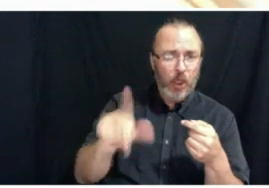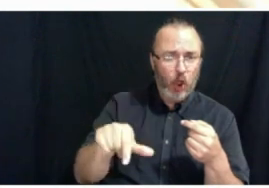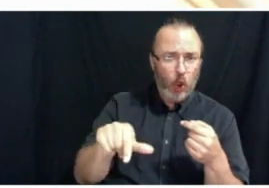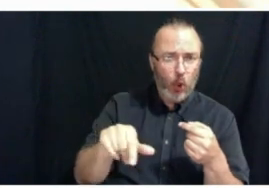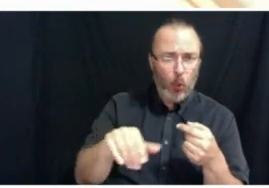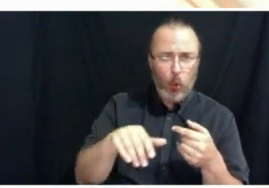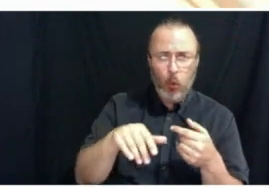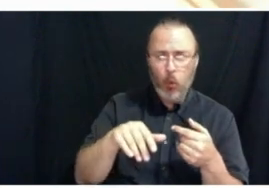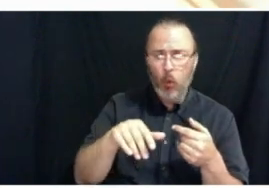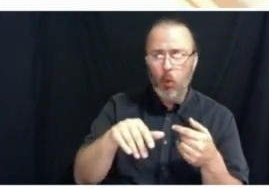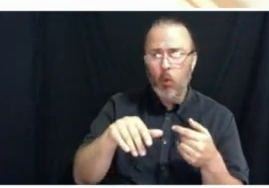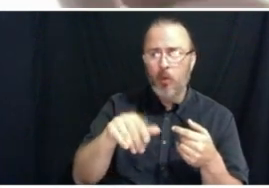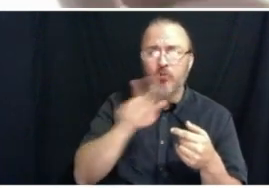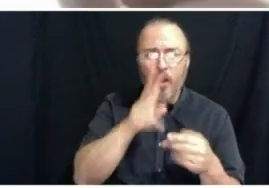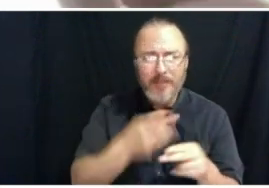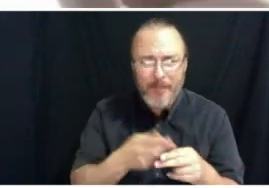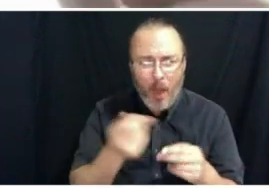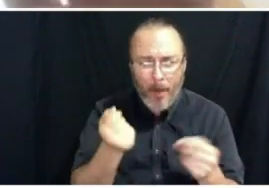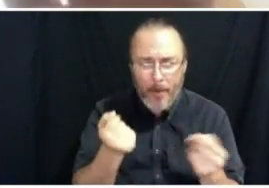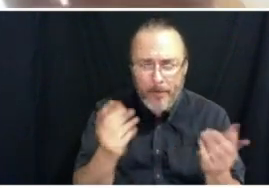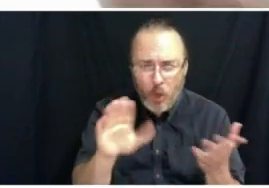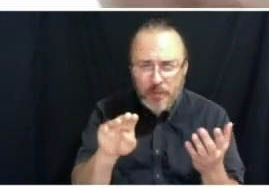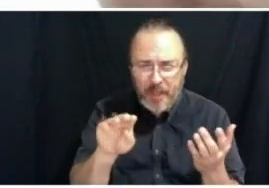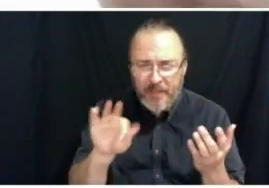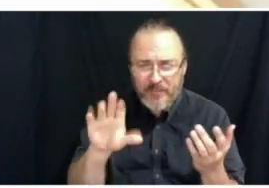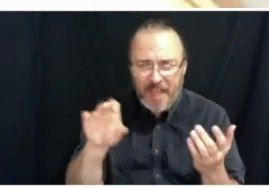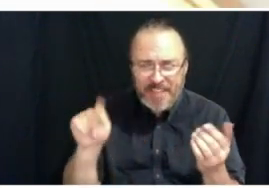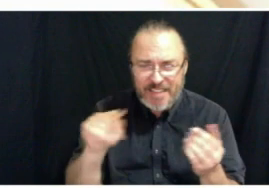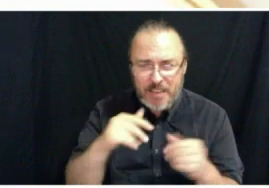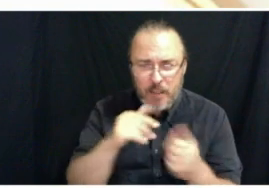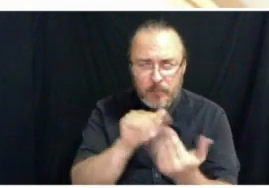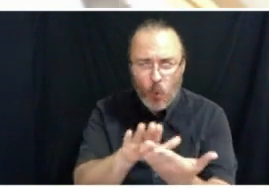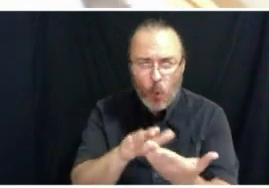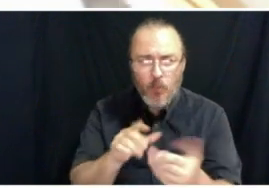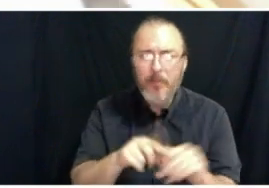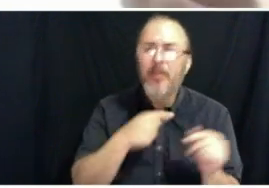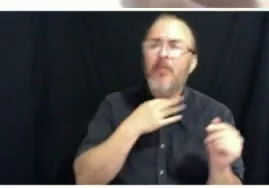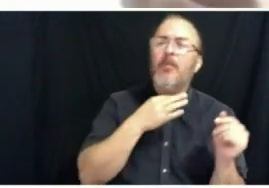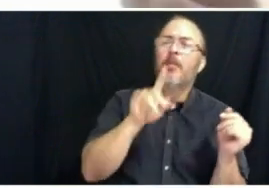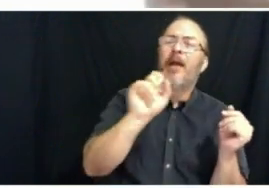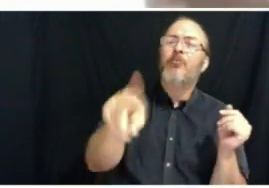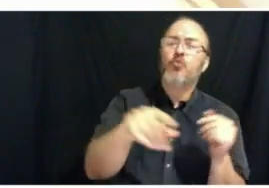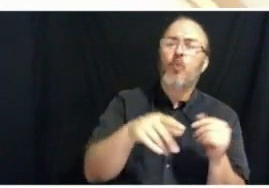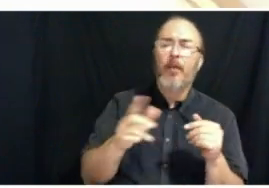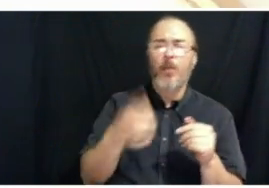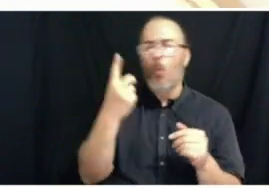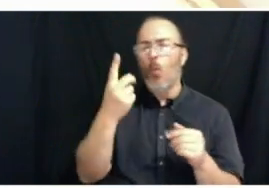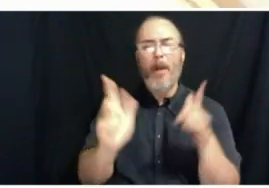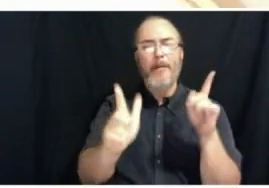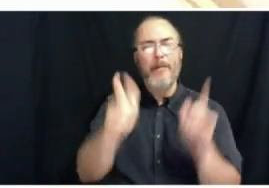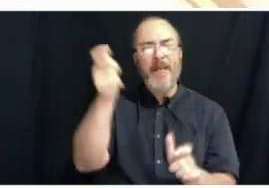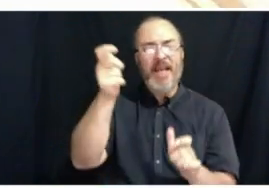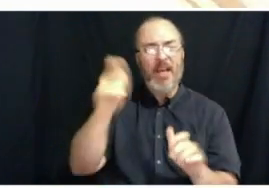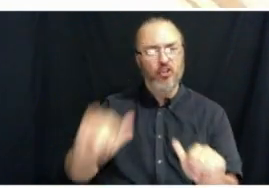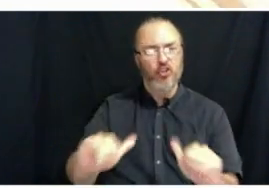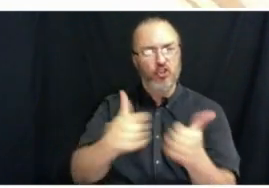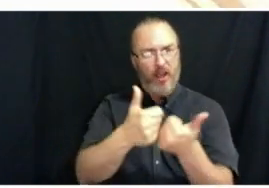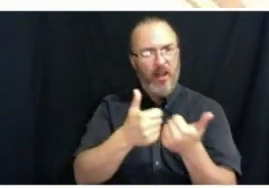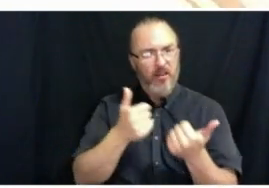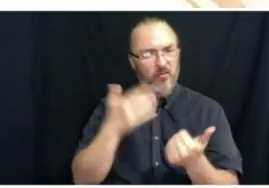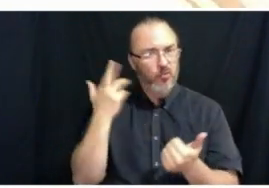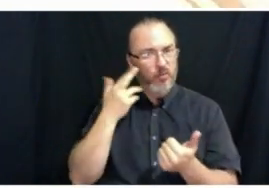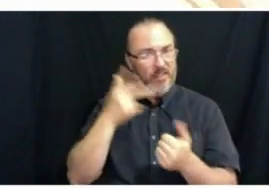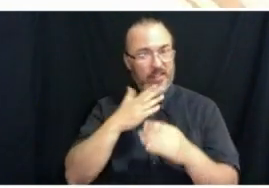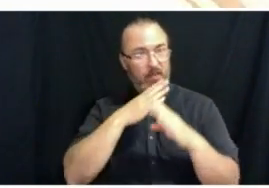approach. What would you say is the biggest single challenge that prevents countries from achieving